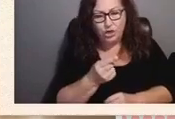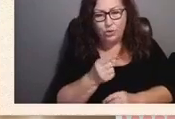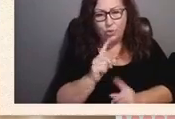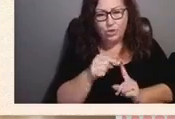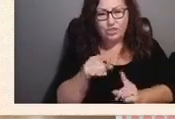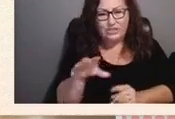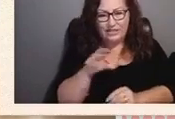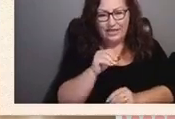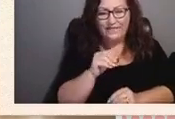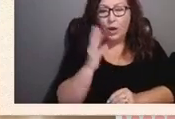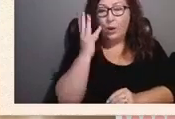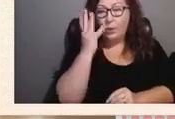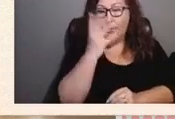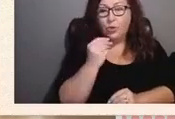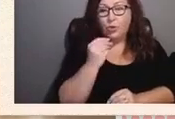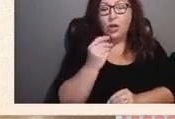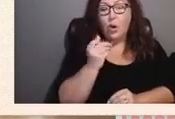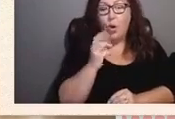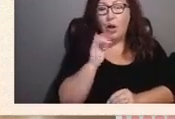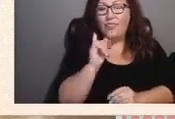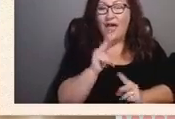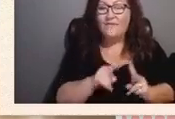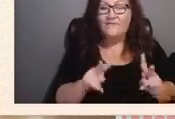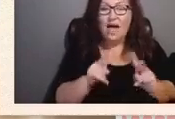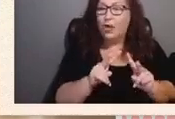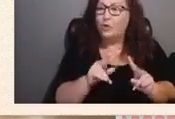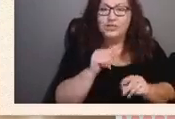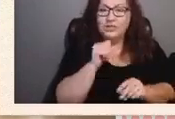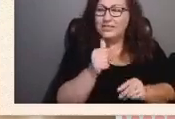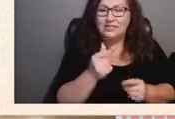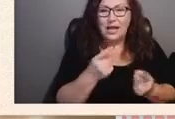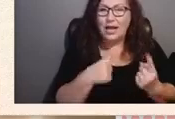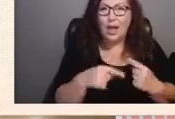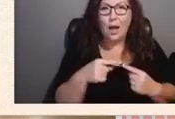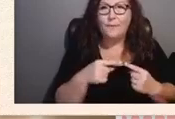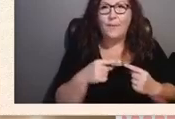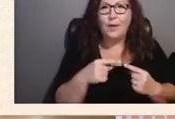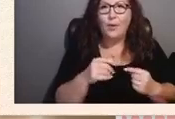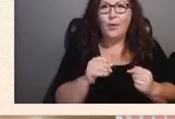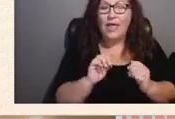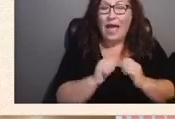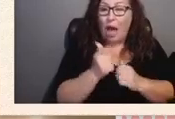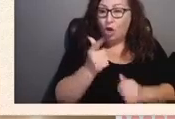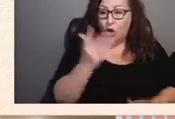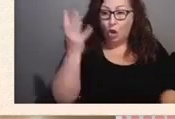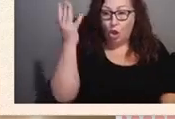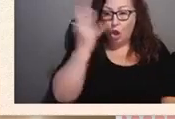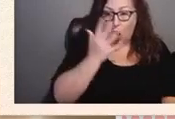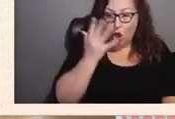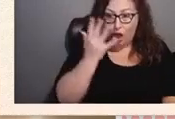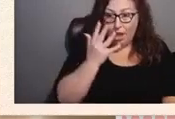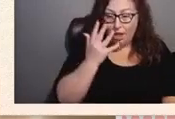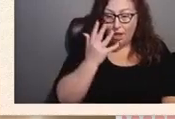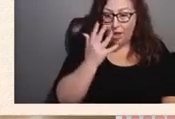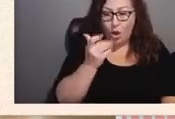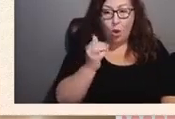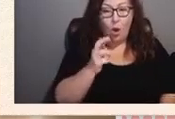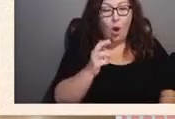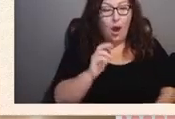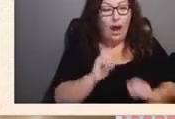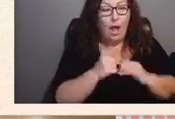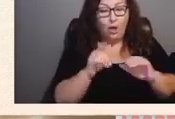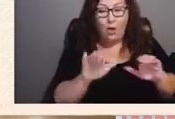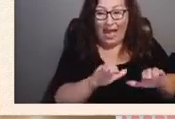beauty or that value doesn't come from how you look or how you act. It comes